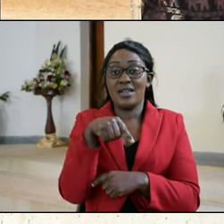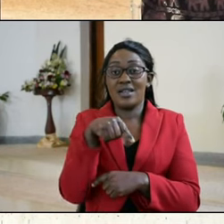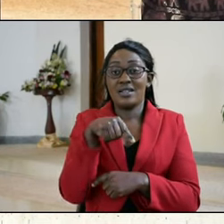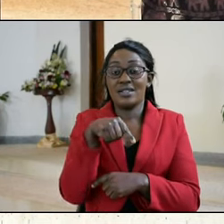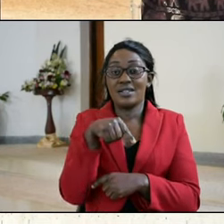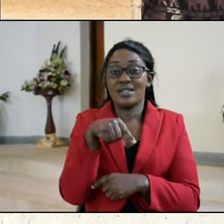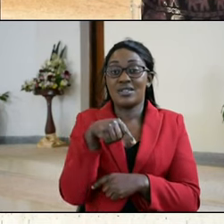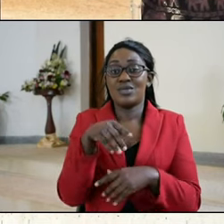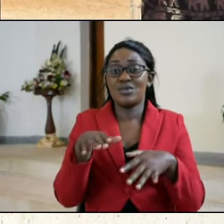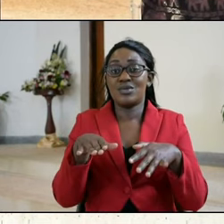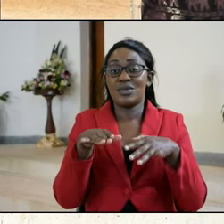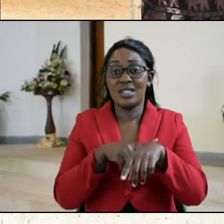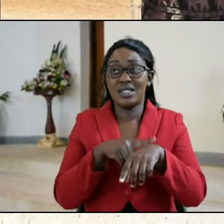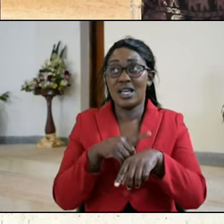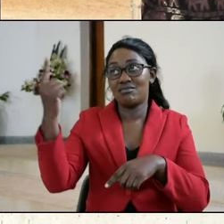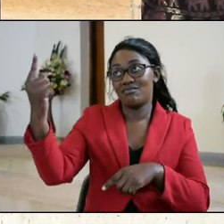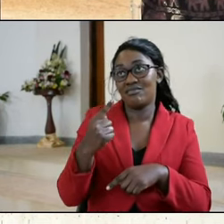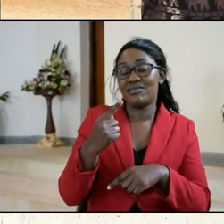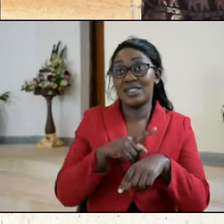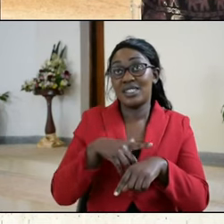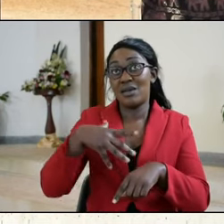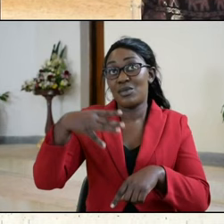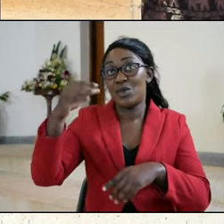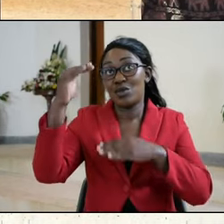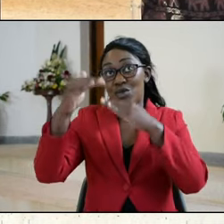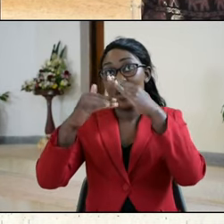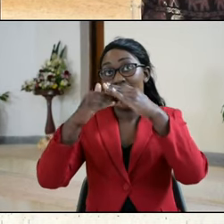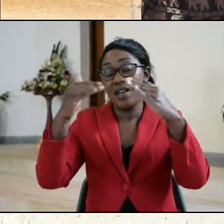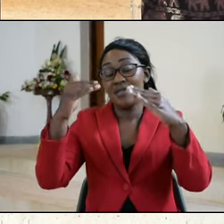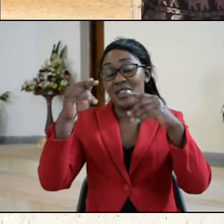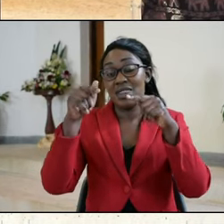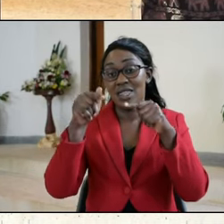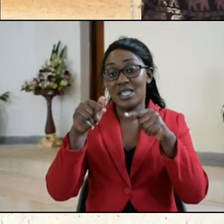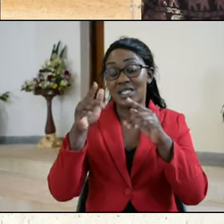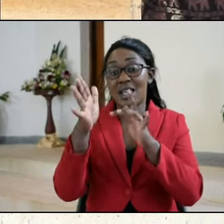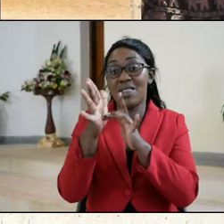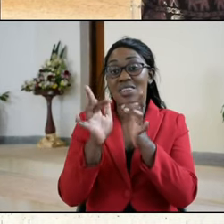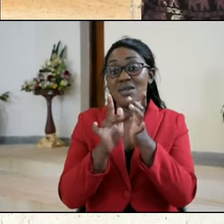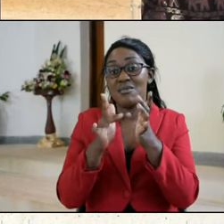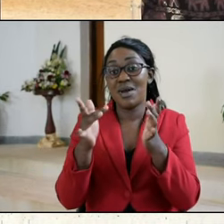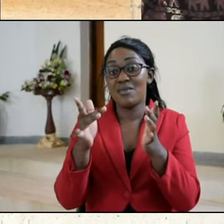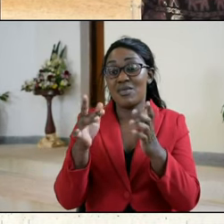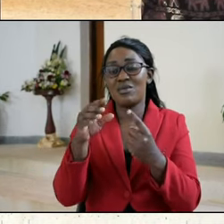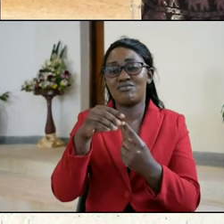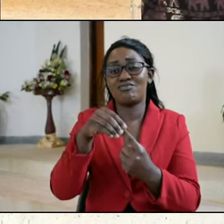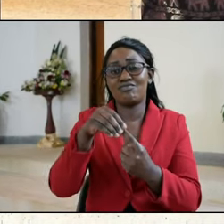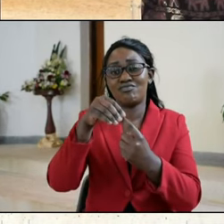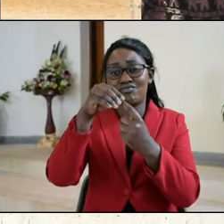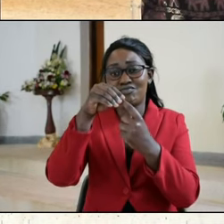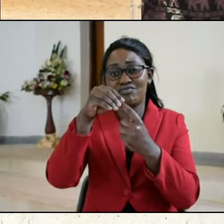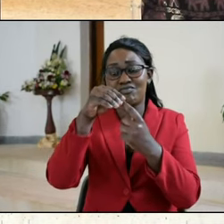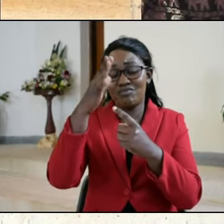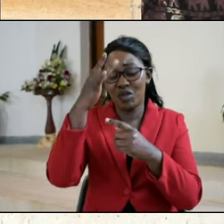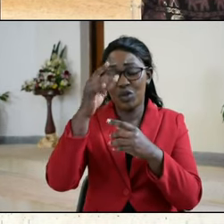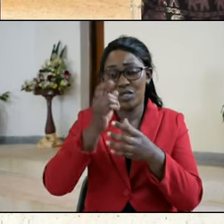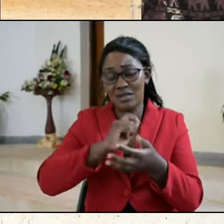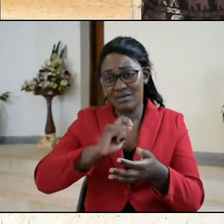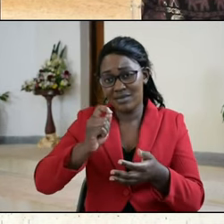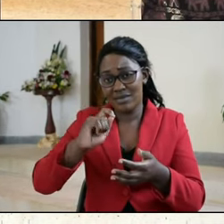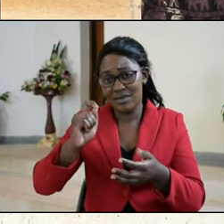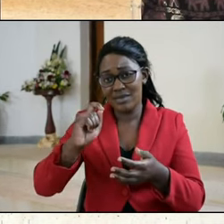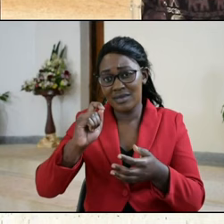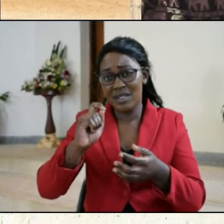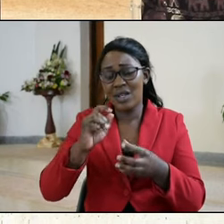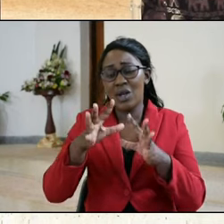heaven. The Bible is unique because it's written over a long period of time, longer than